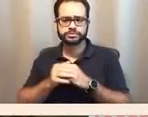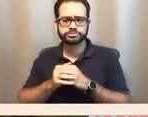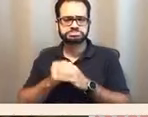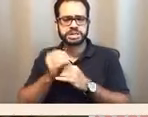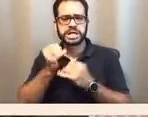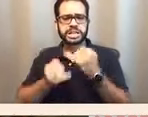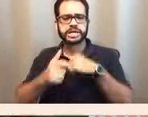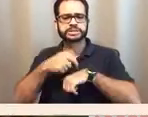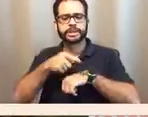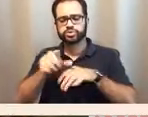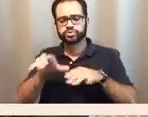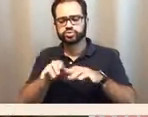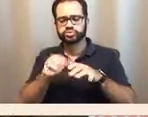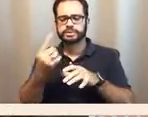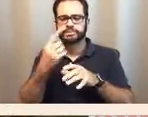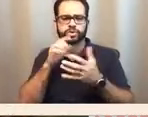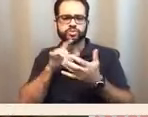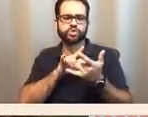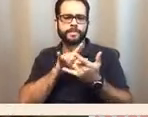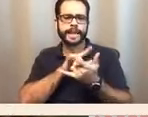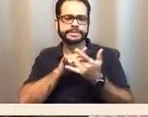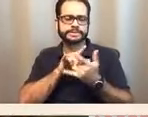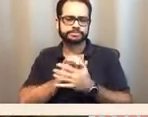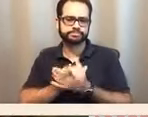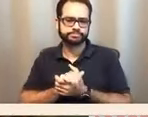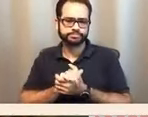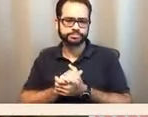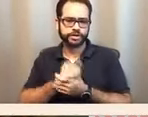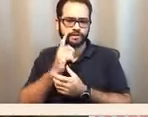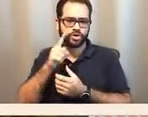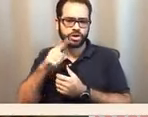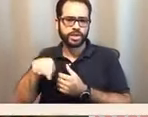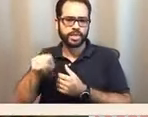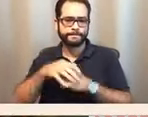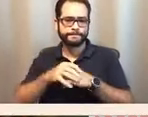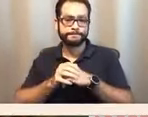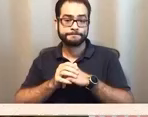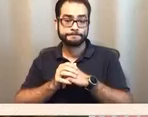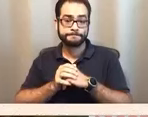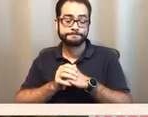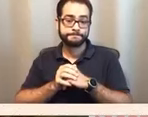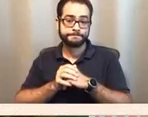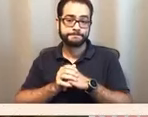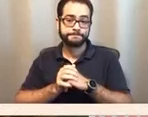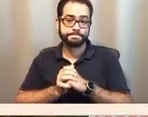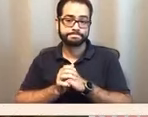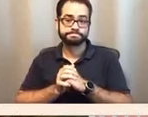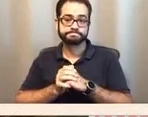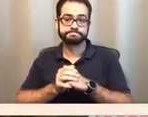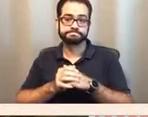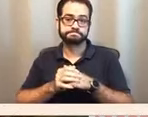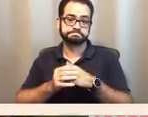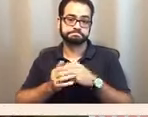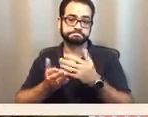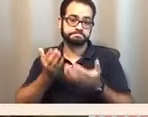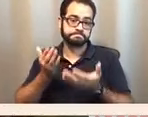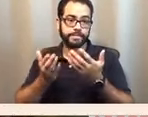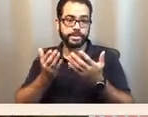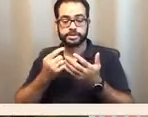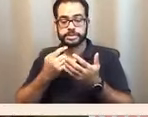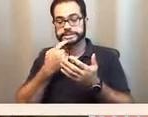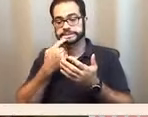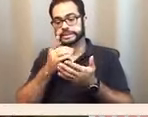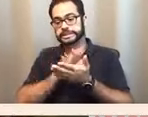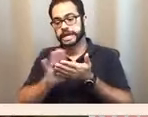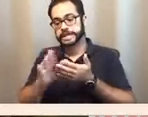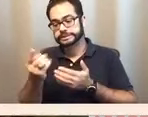something romantic for them? It may have been a kind word. I